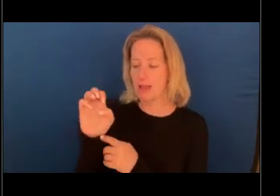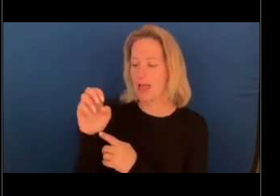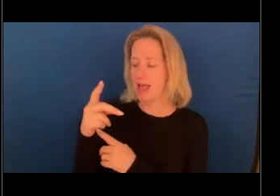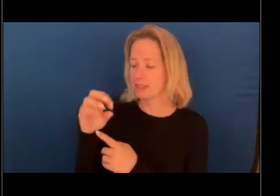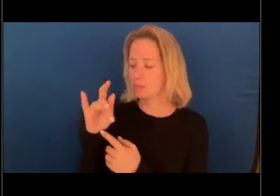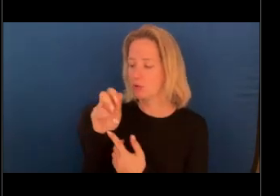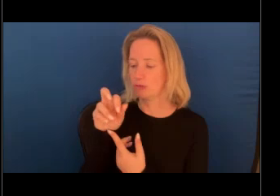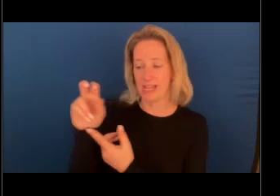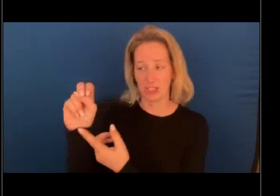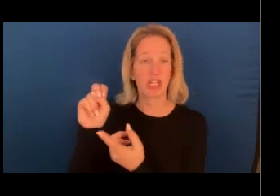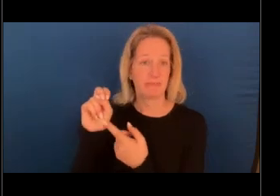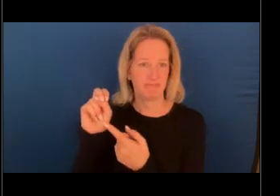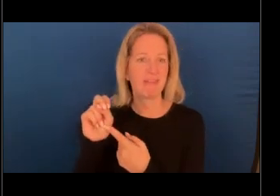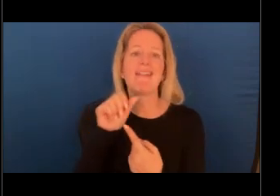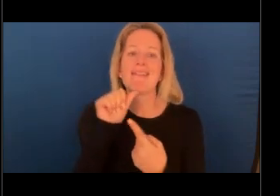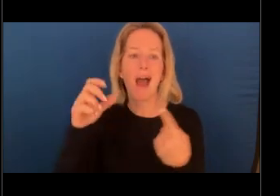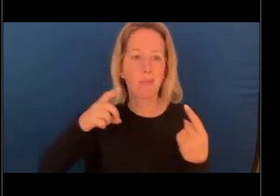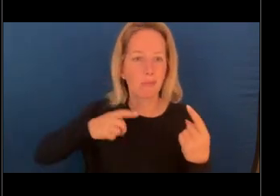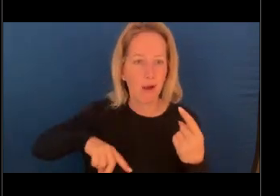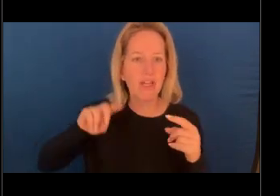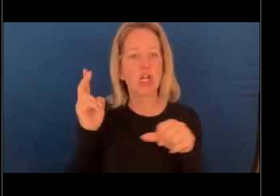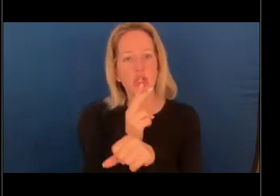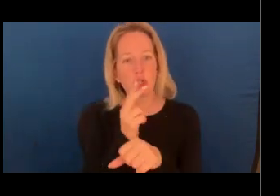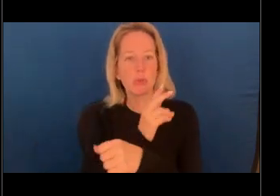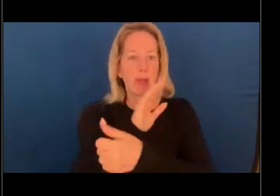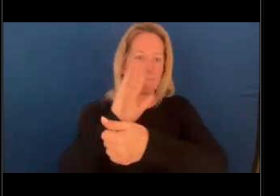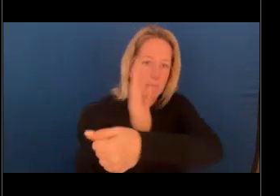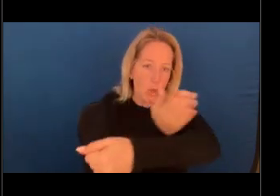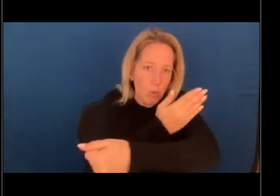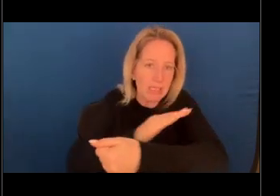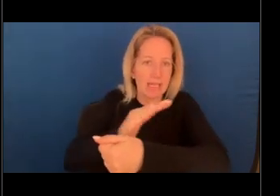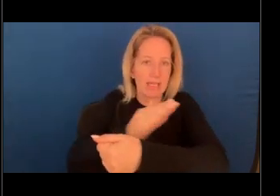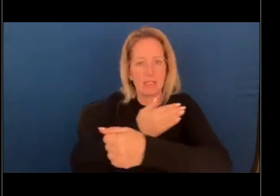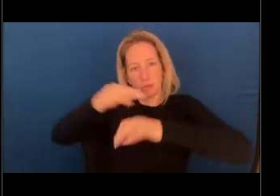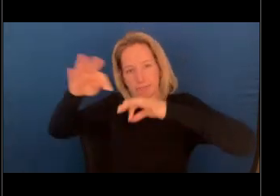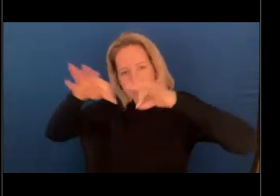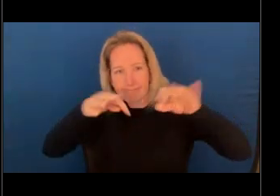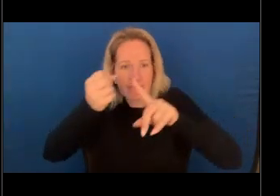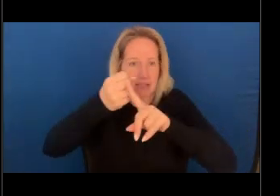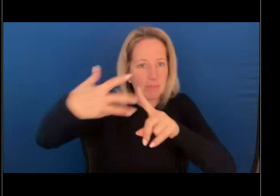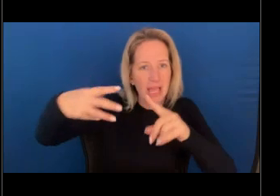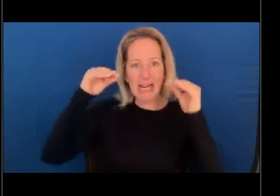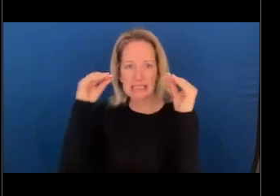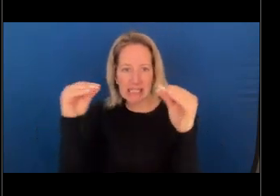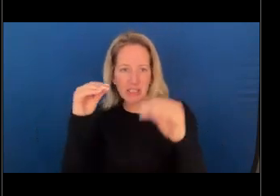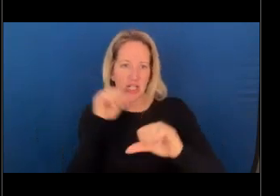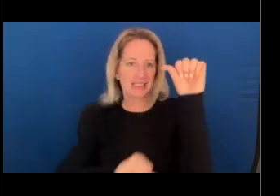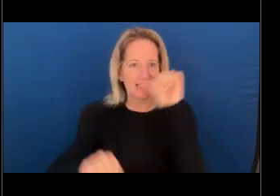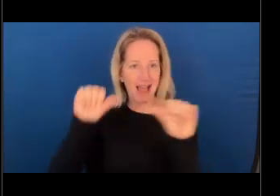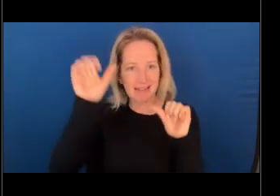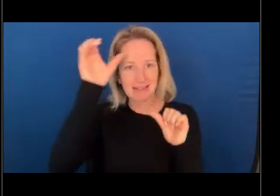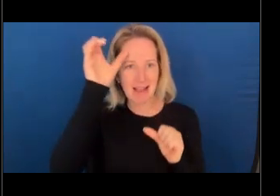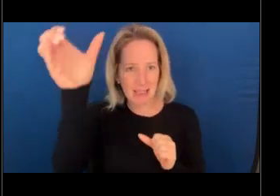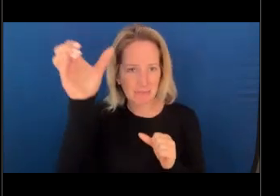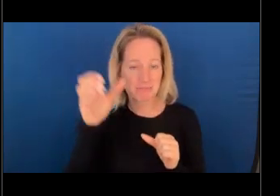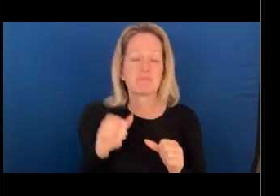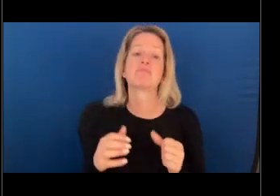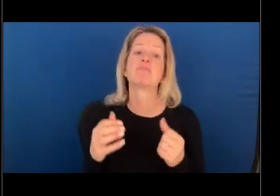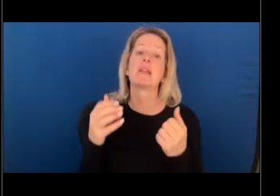uses music to explain and teach scientific concepts. The objective here is to reach